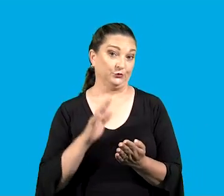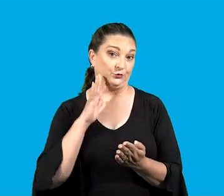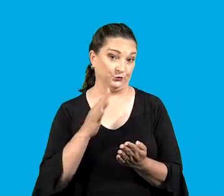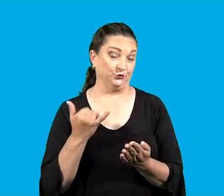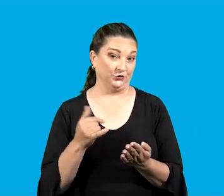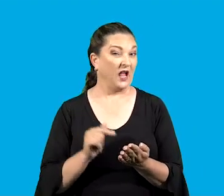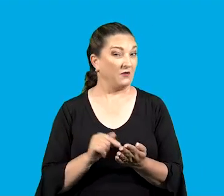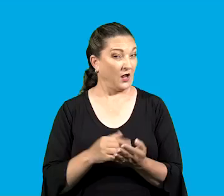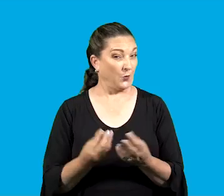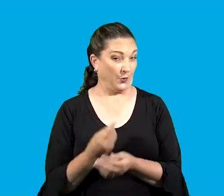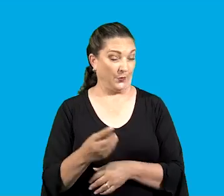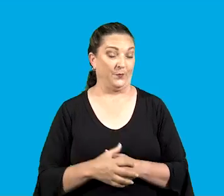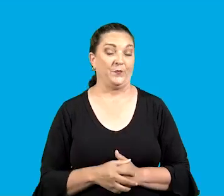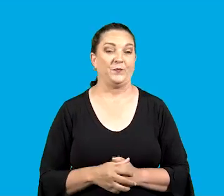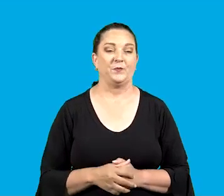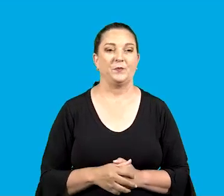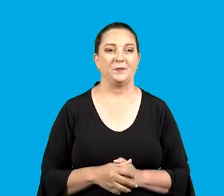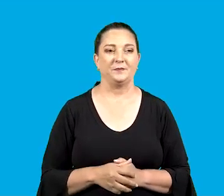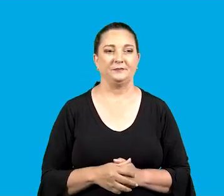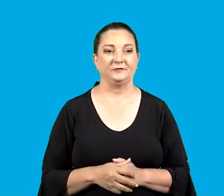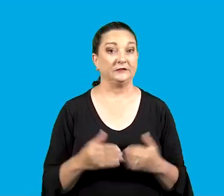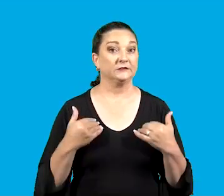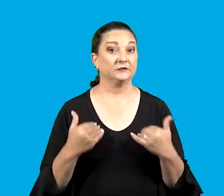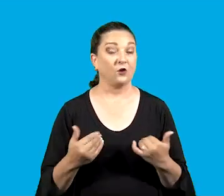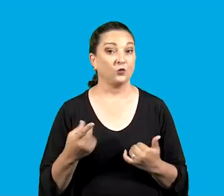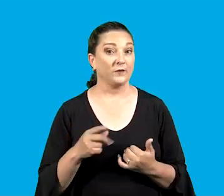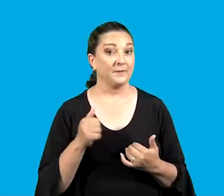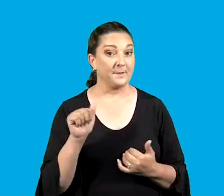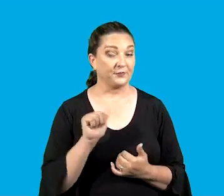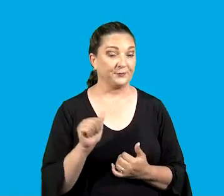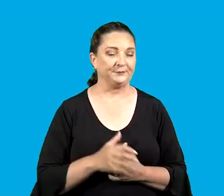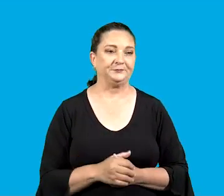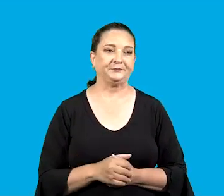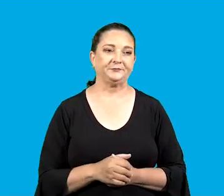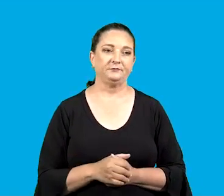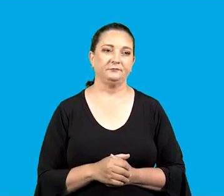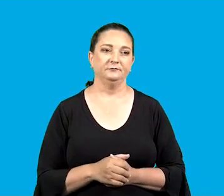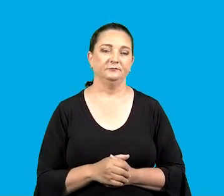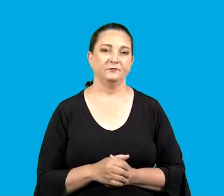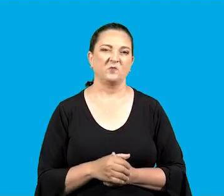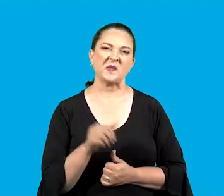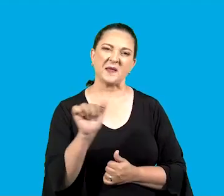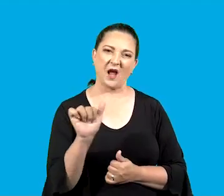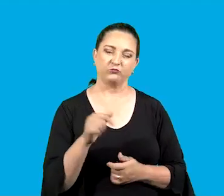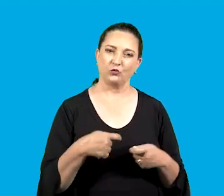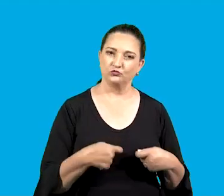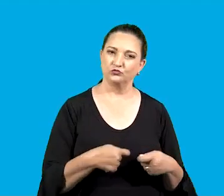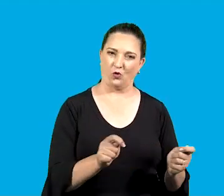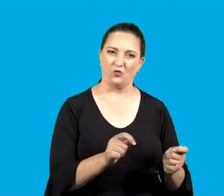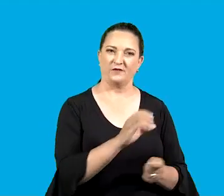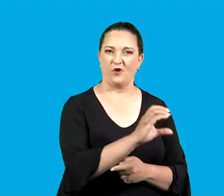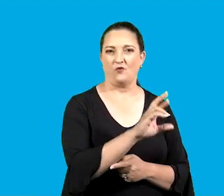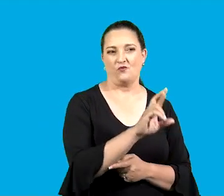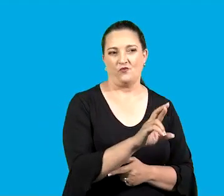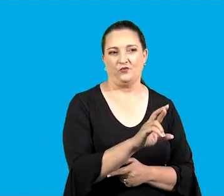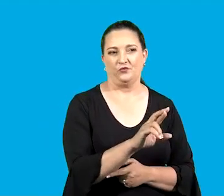I'm going to do certain calculations with you. Let's start in April. When we sell in April, we sold goods